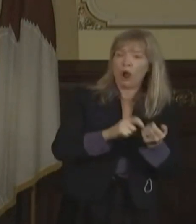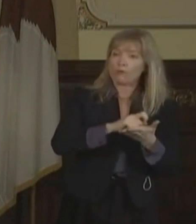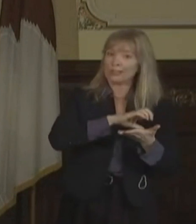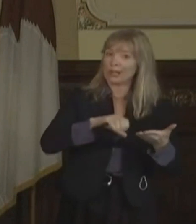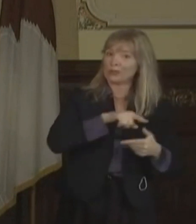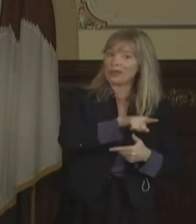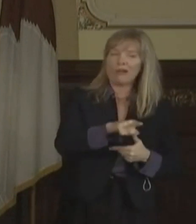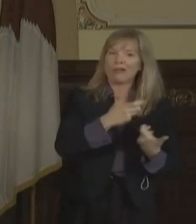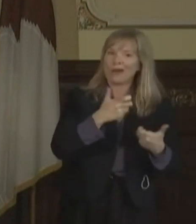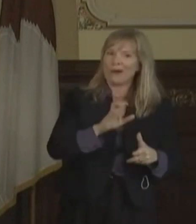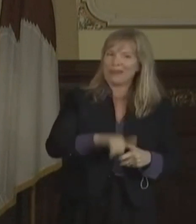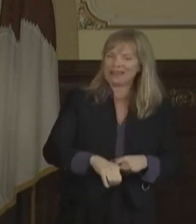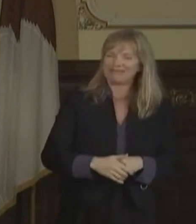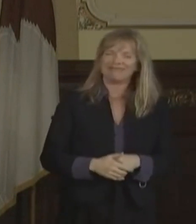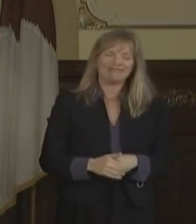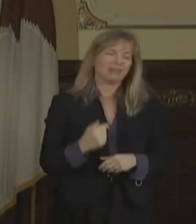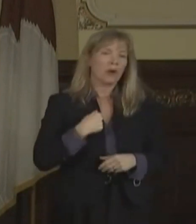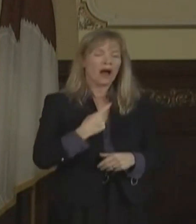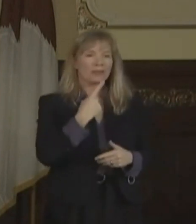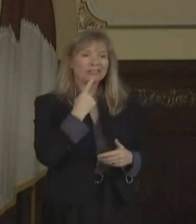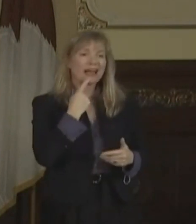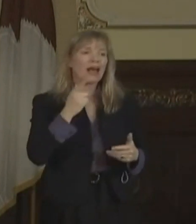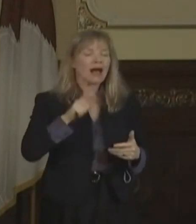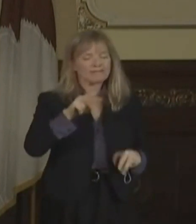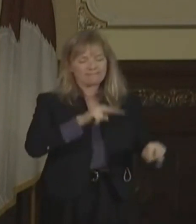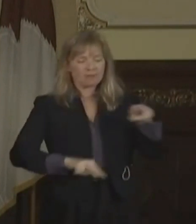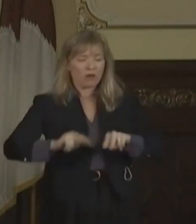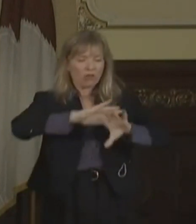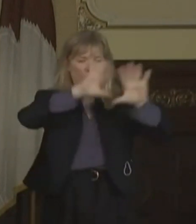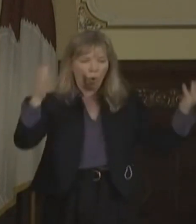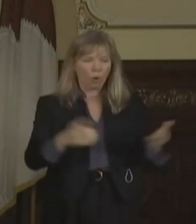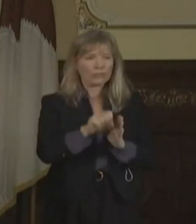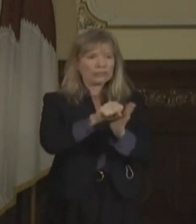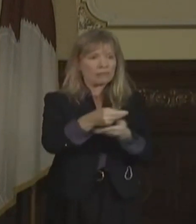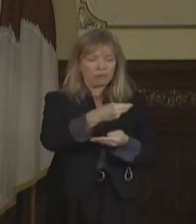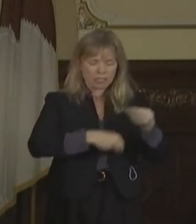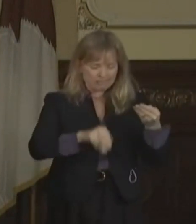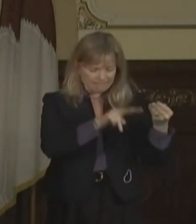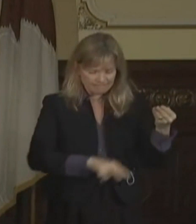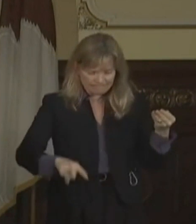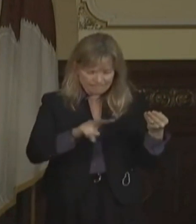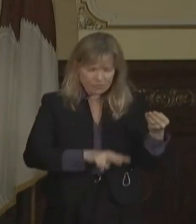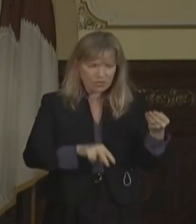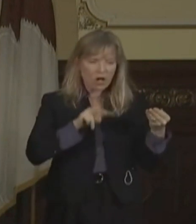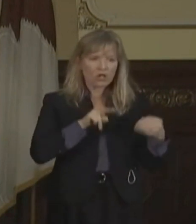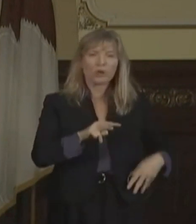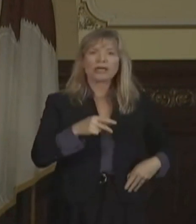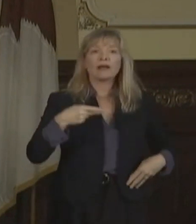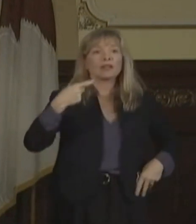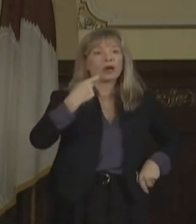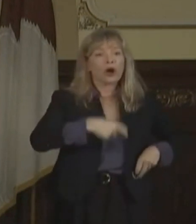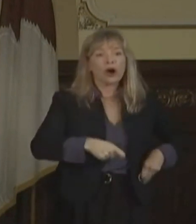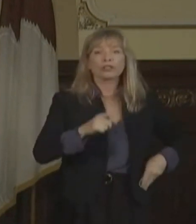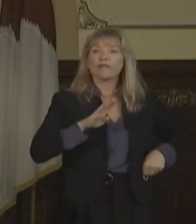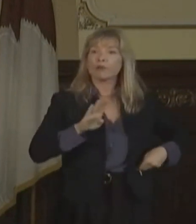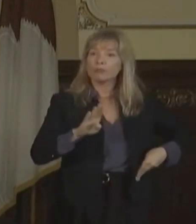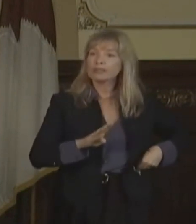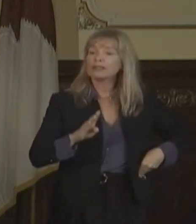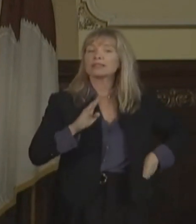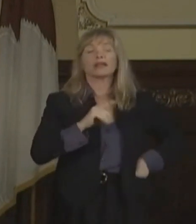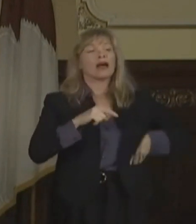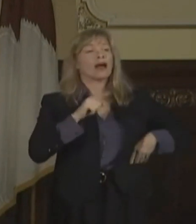checks. And so I would just say we've got to look at the entire state budget. We've got to look at expenditures for businesses, and